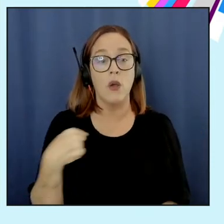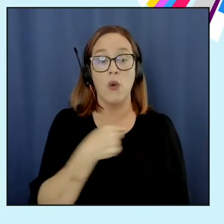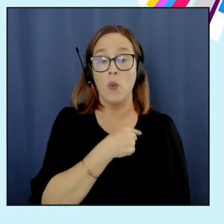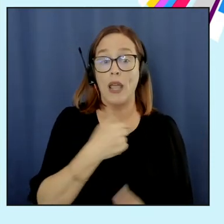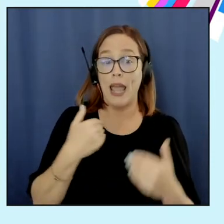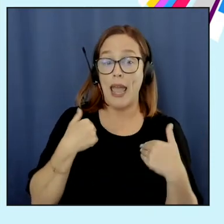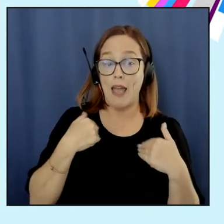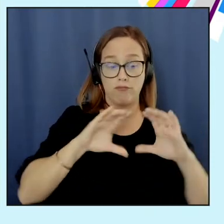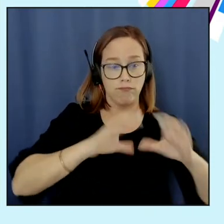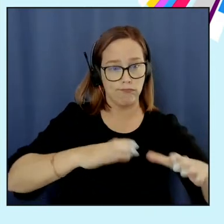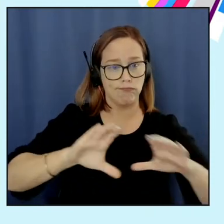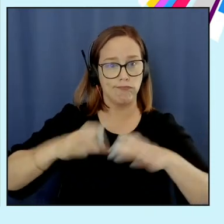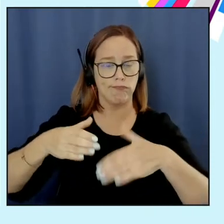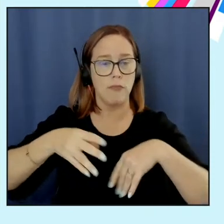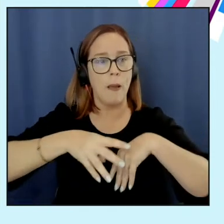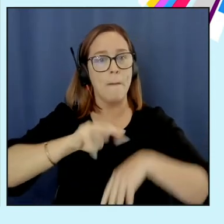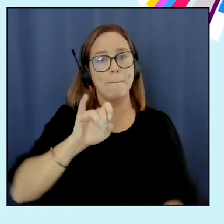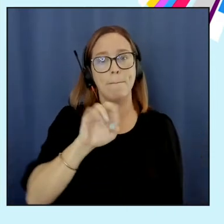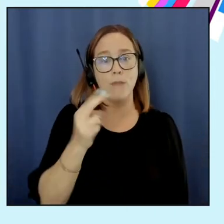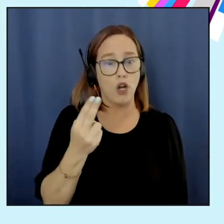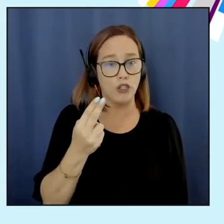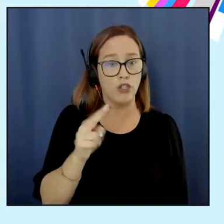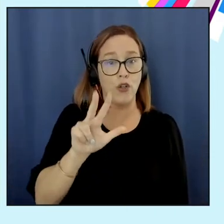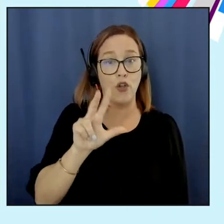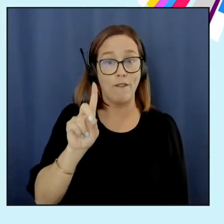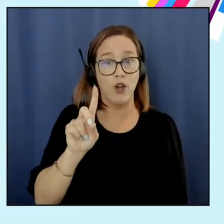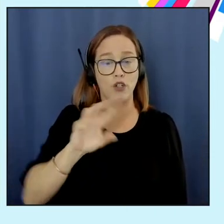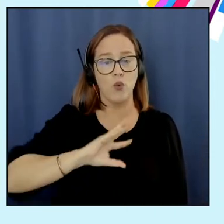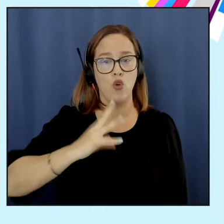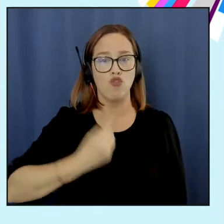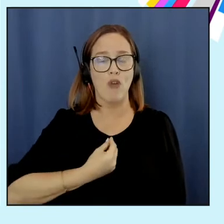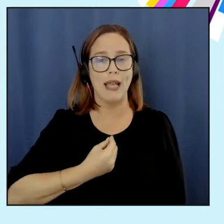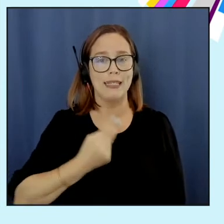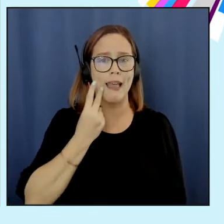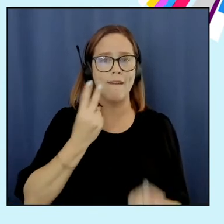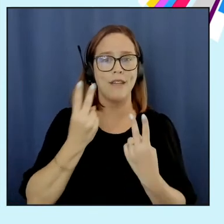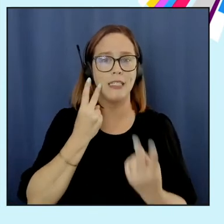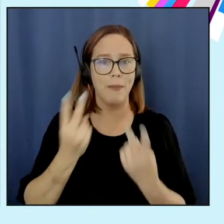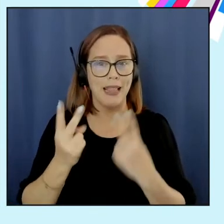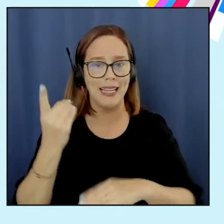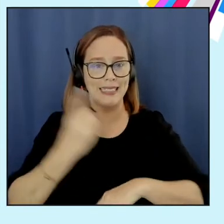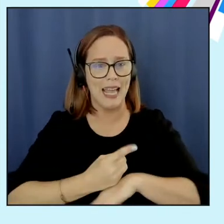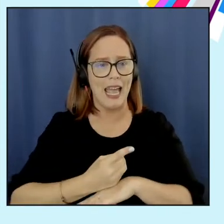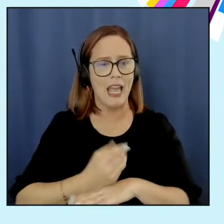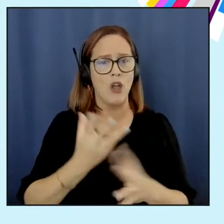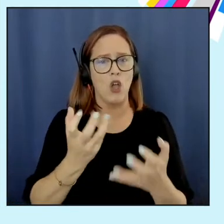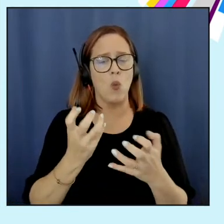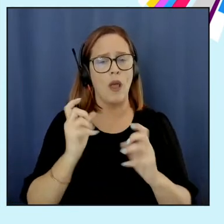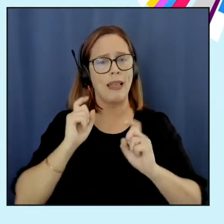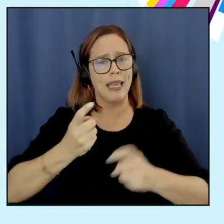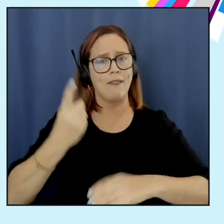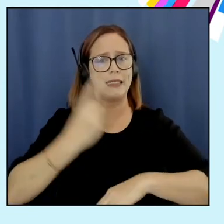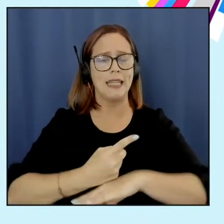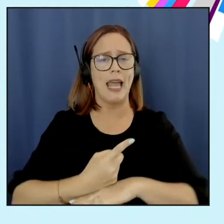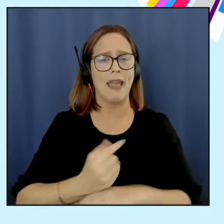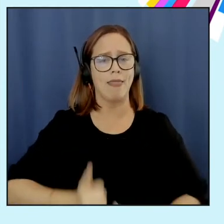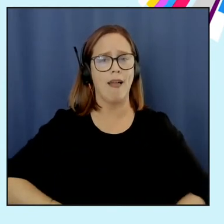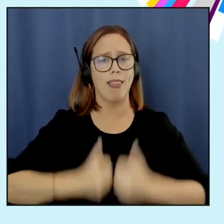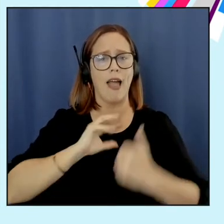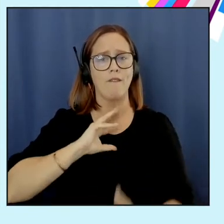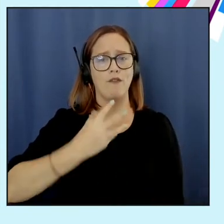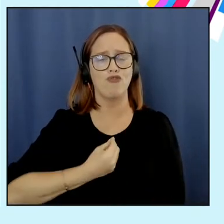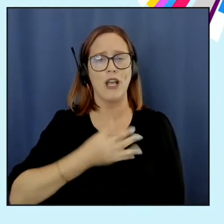as March 31st, Trans Visibility Day, to give a day in the life of a trans woman in Mexico. We had a